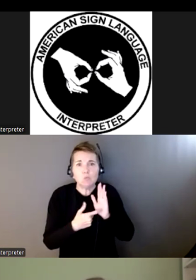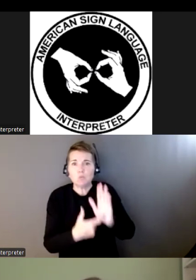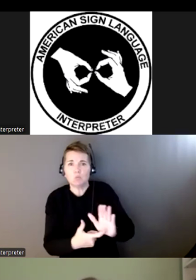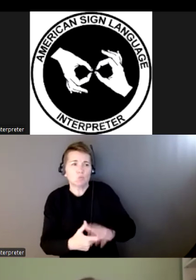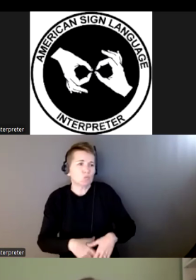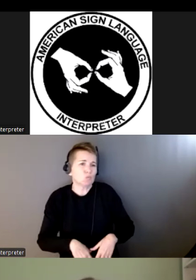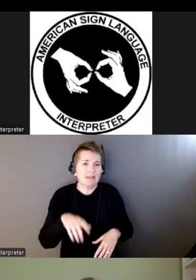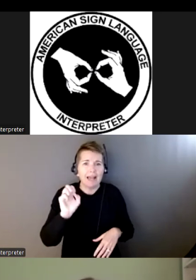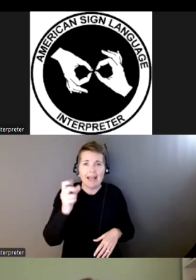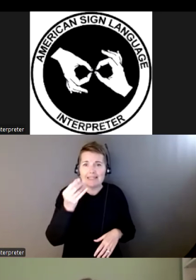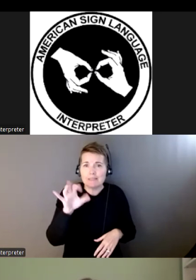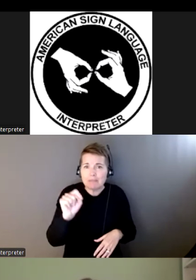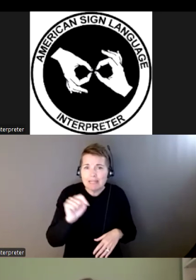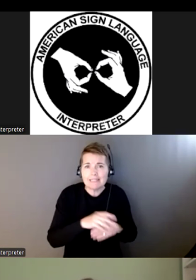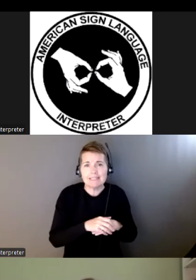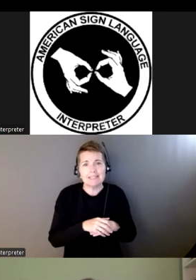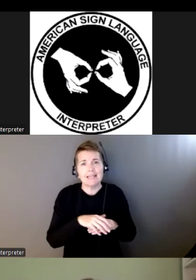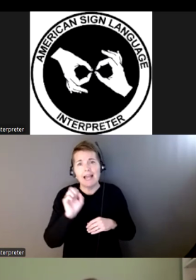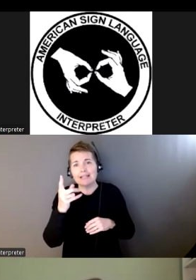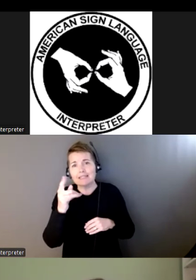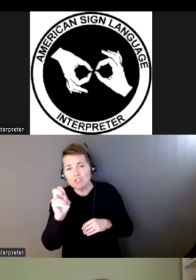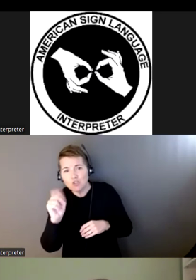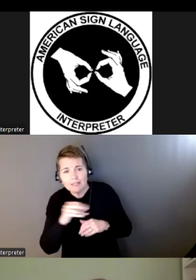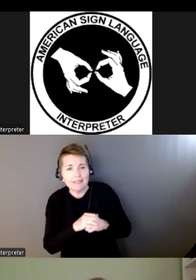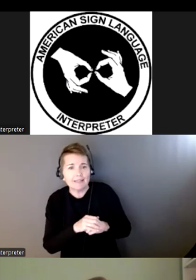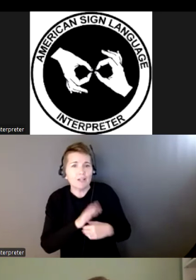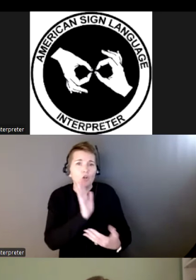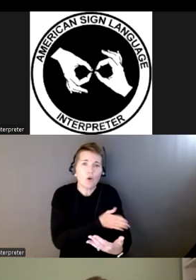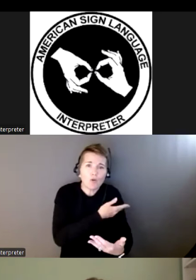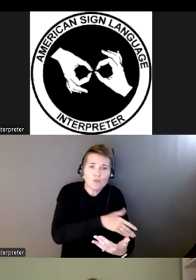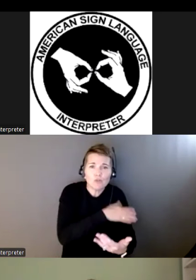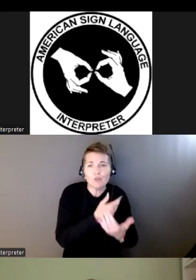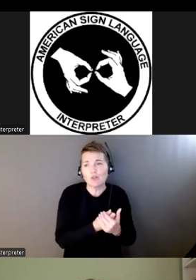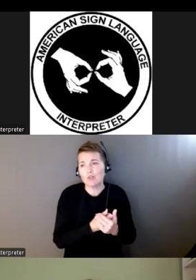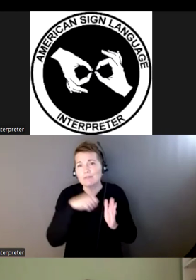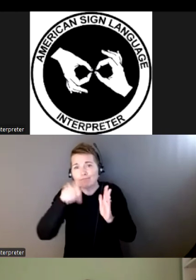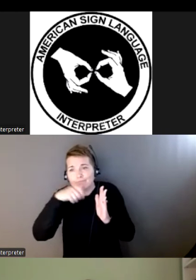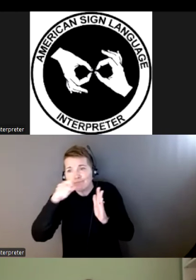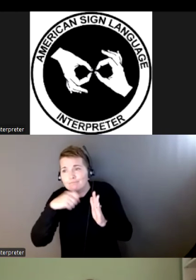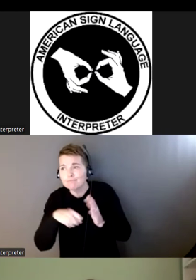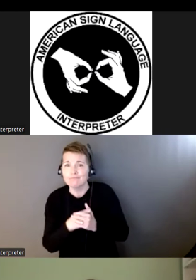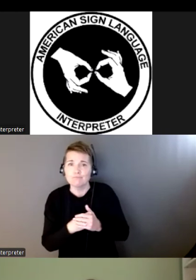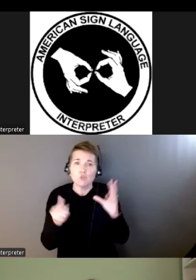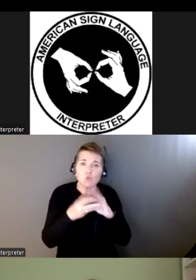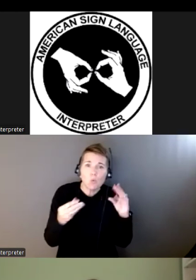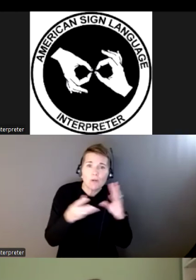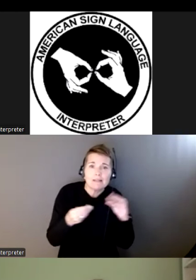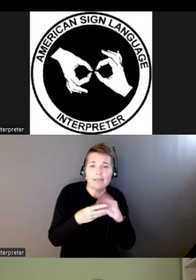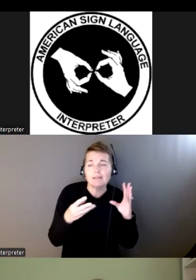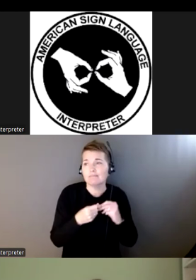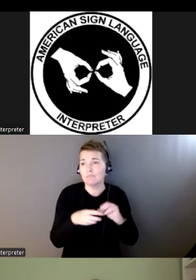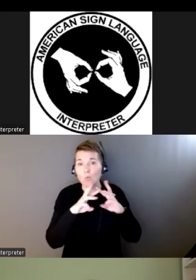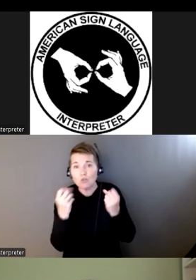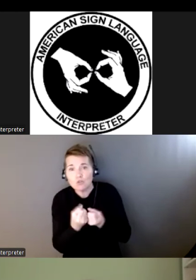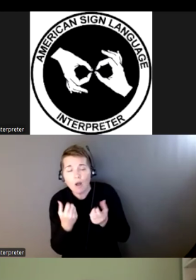installations, performances, concerts, screenings, readings, filmmaking, storytelling, workshops,